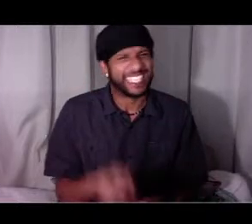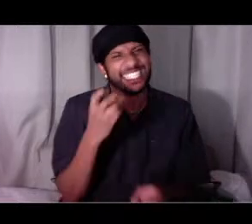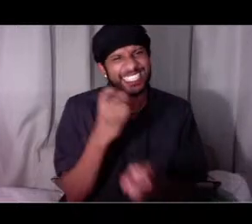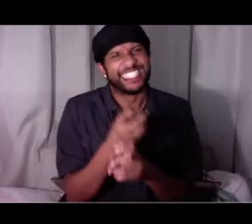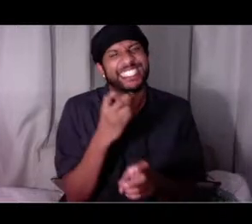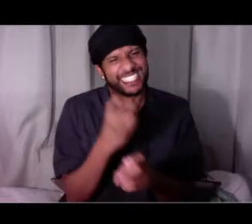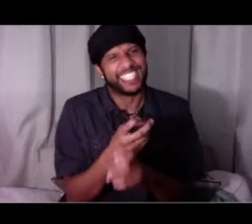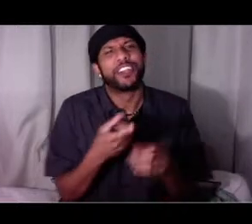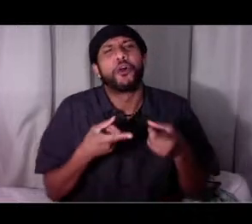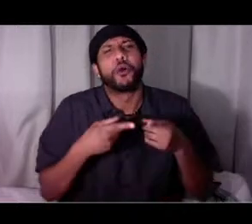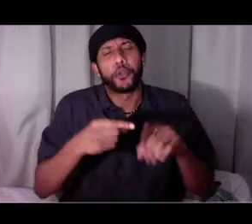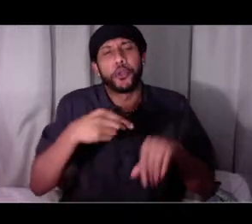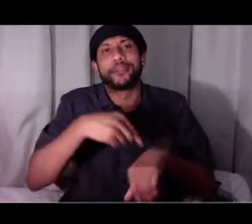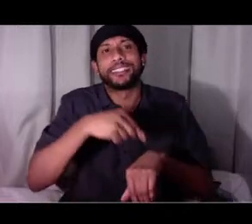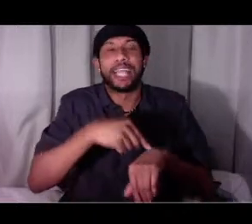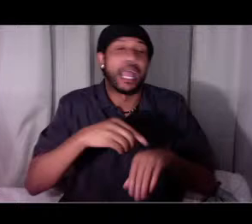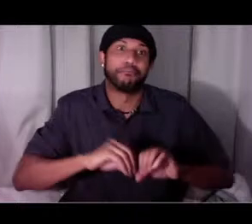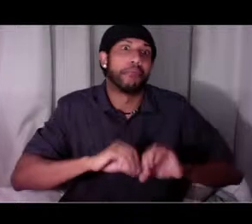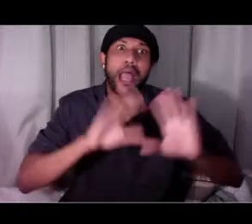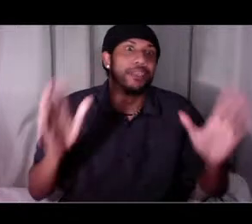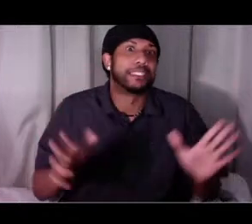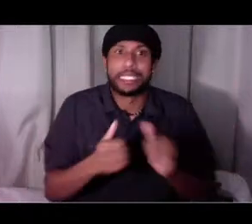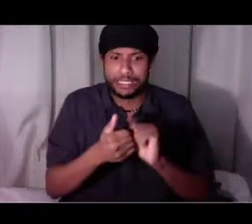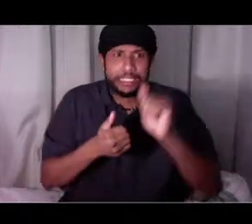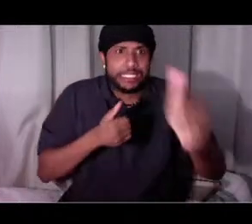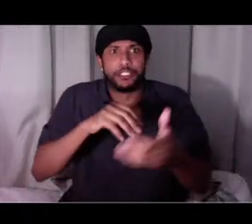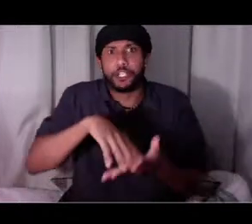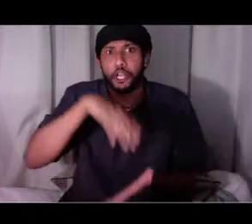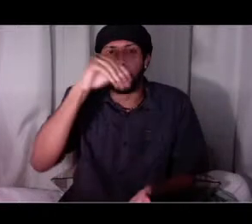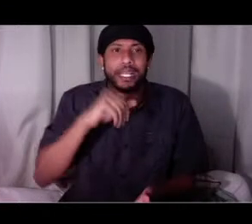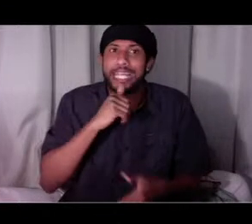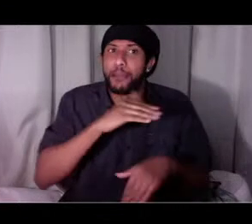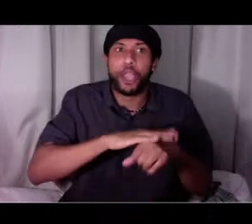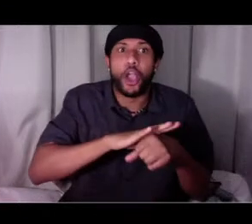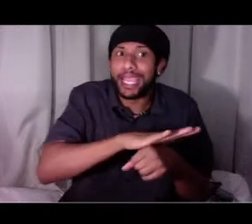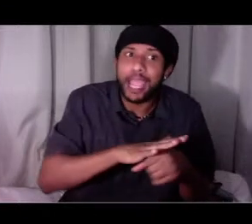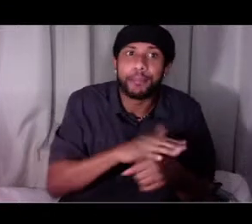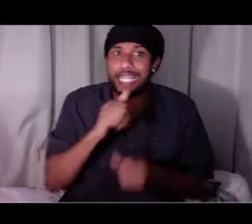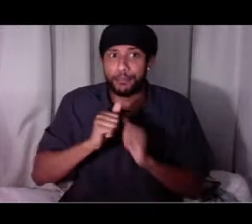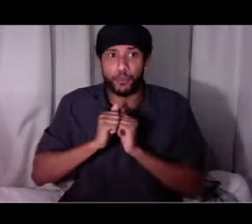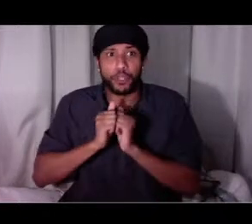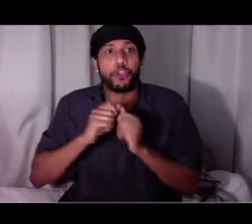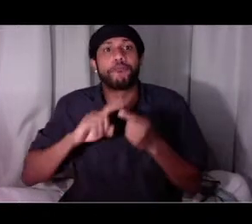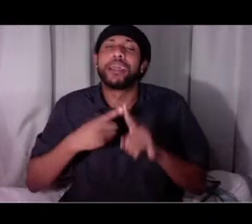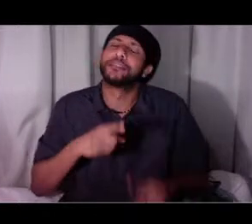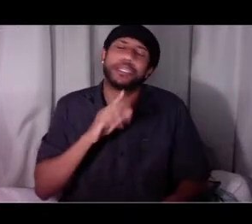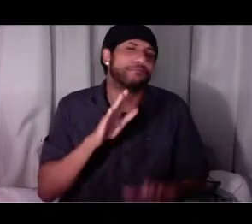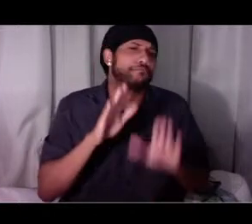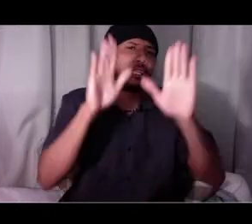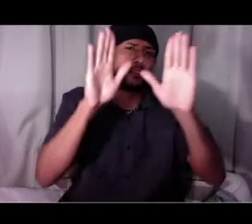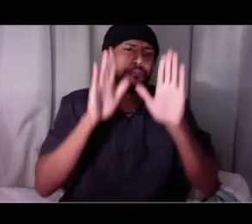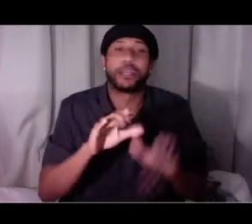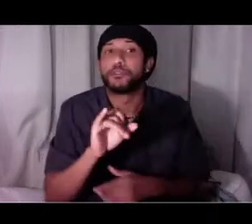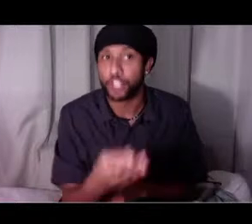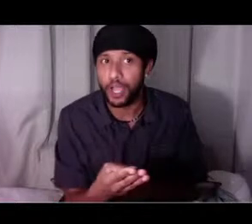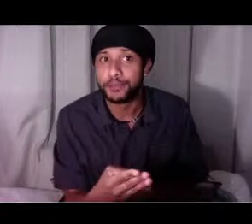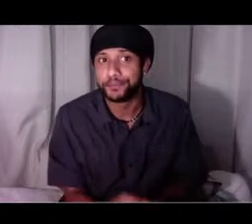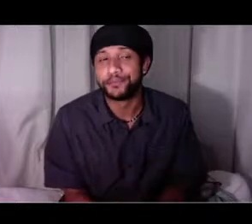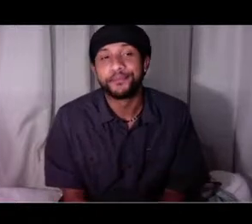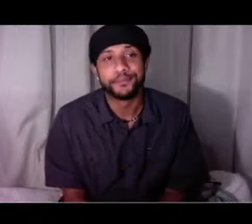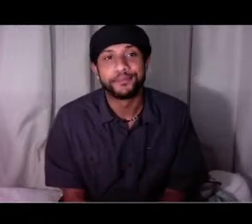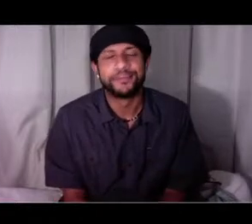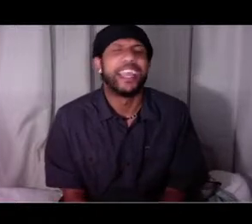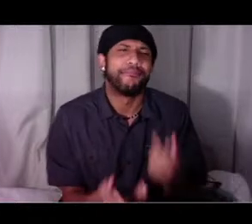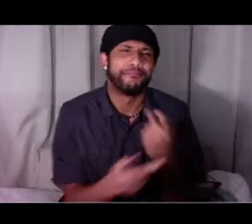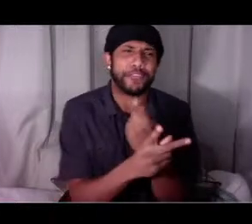during this time obviously distance learning to not be on campus not be with your friends but you've done an incredible job um